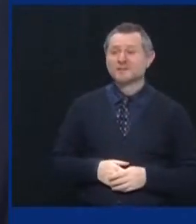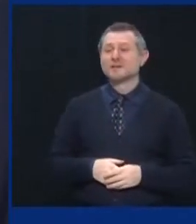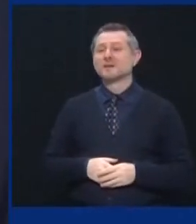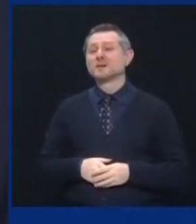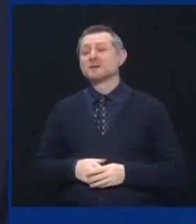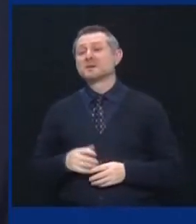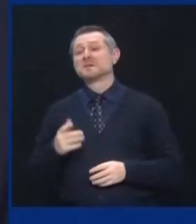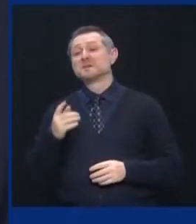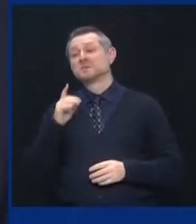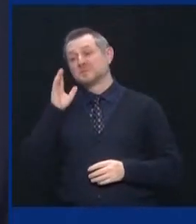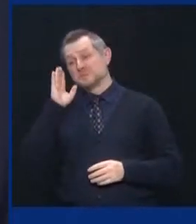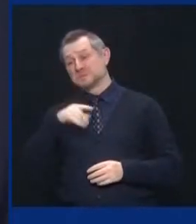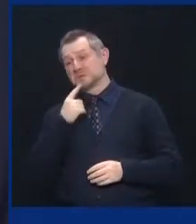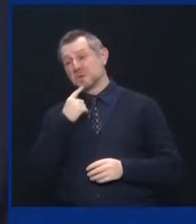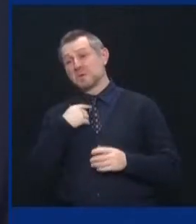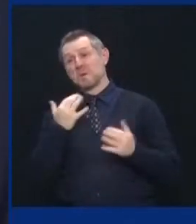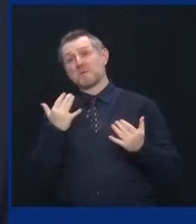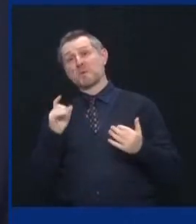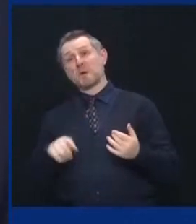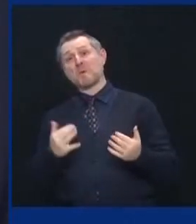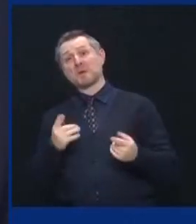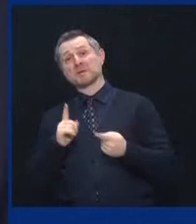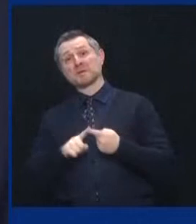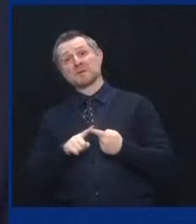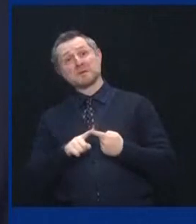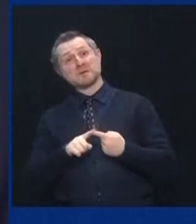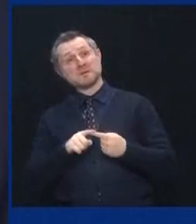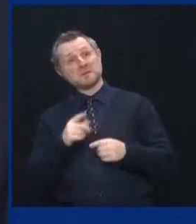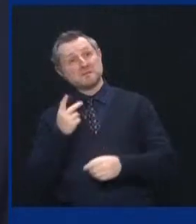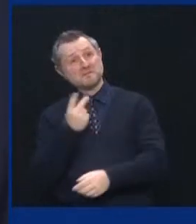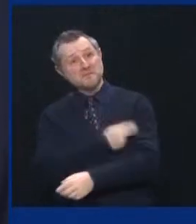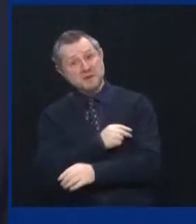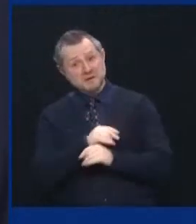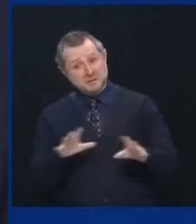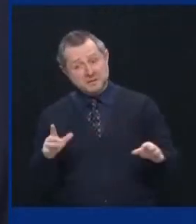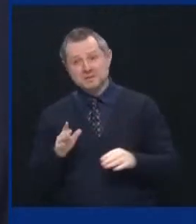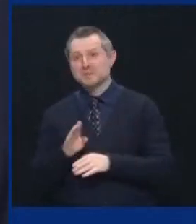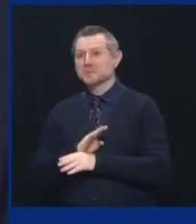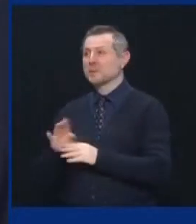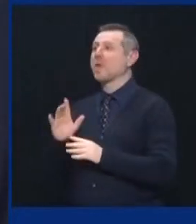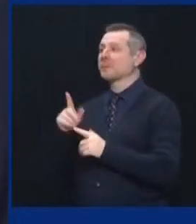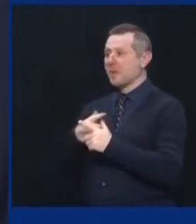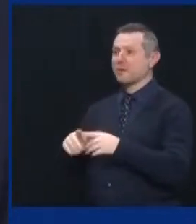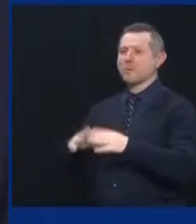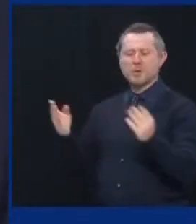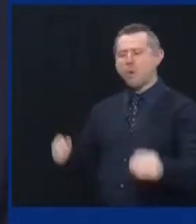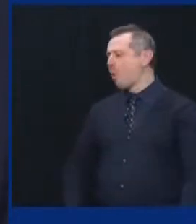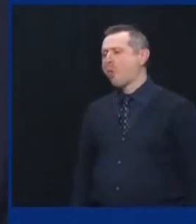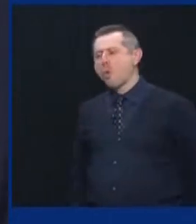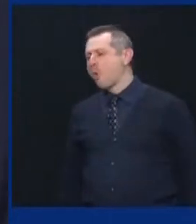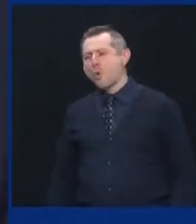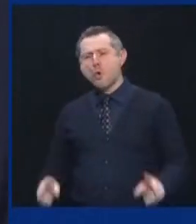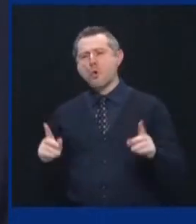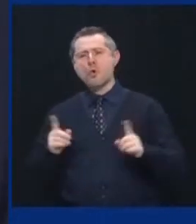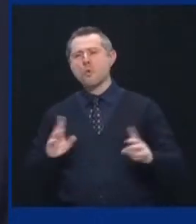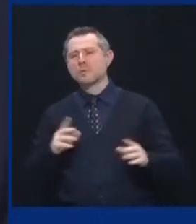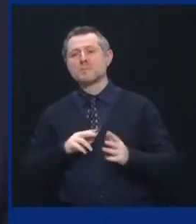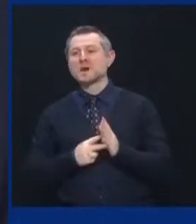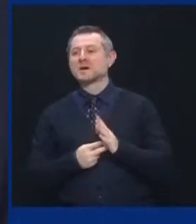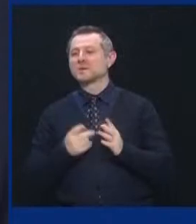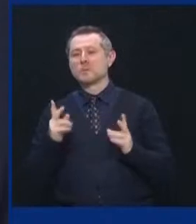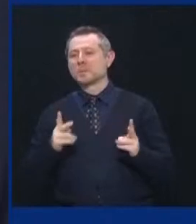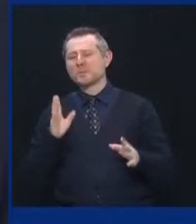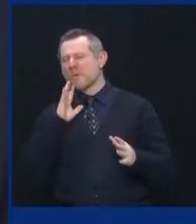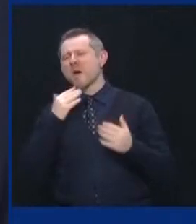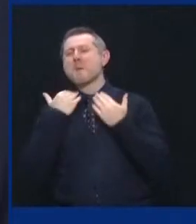premise that we have to wait until the vaccine hits critical mass, you will be talking about personal bankruptcy